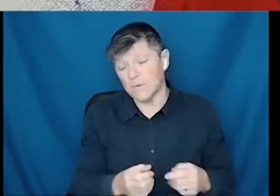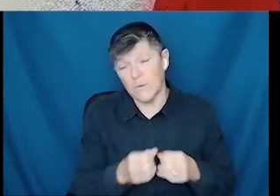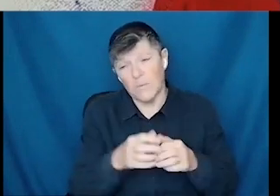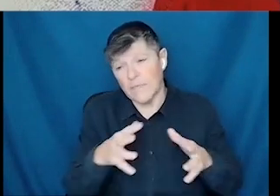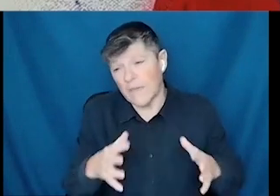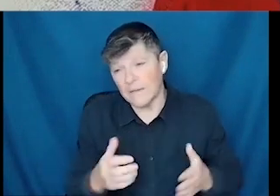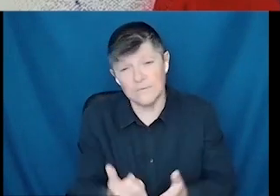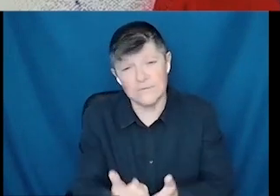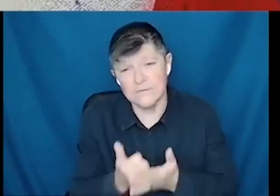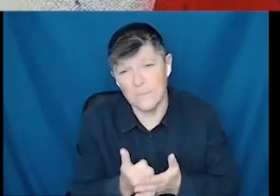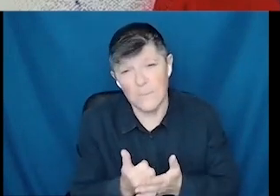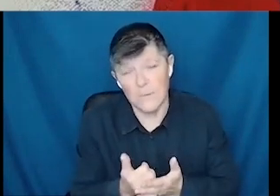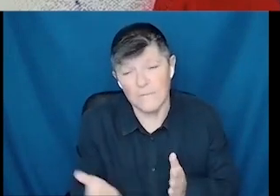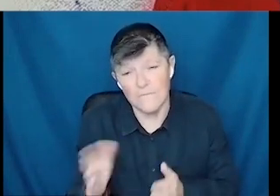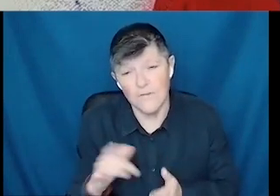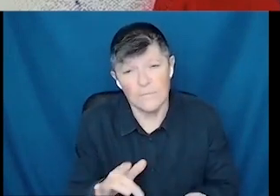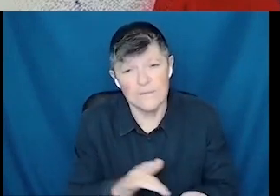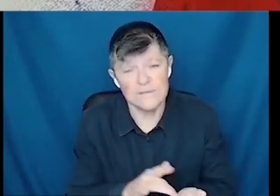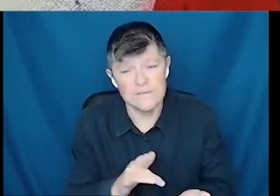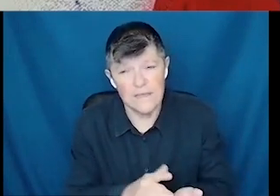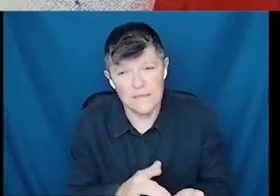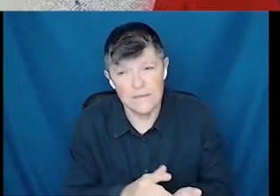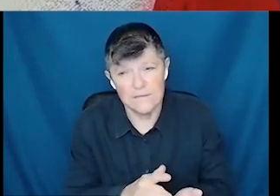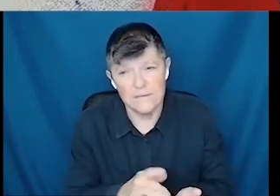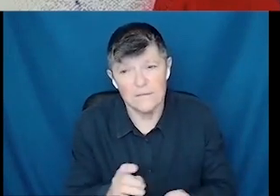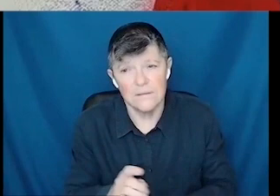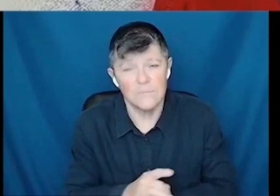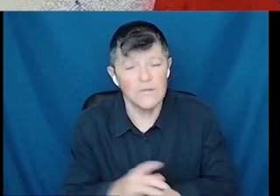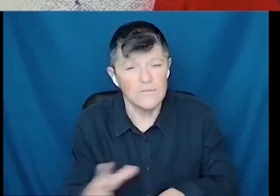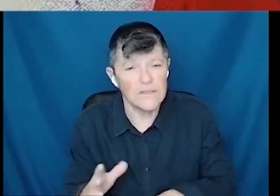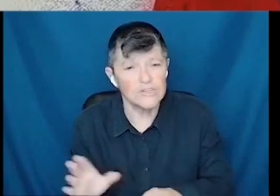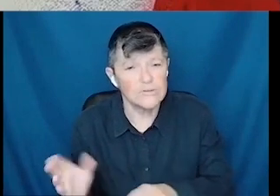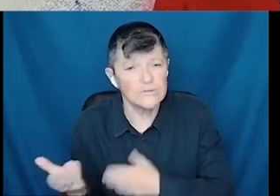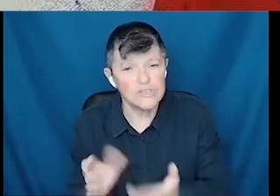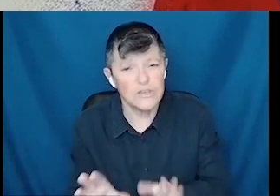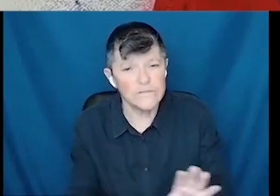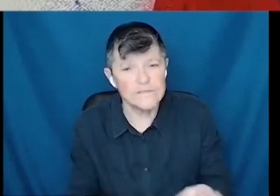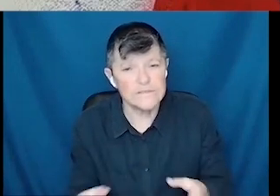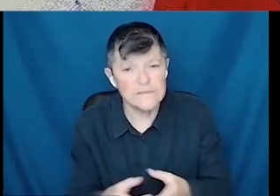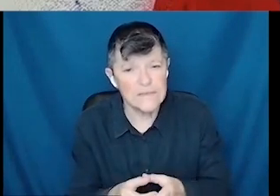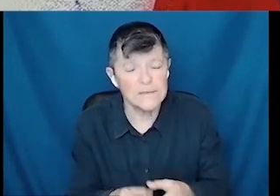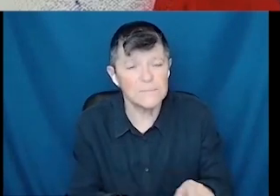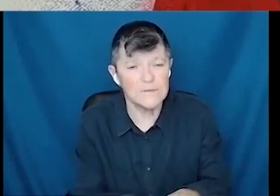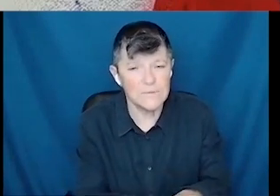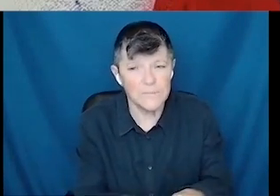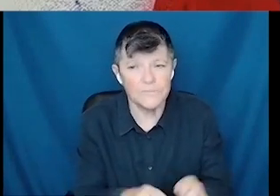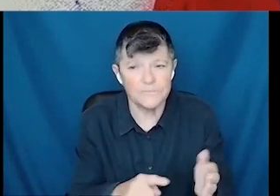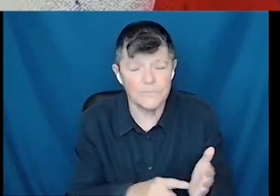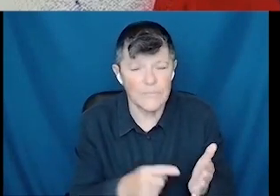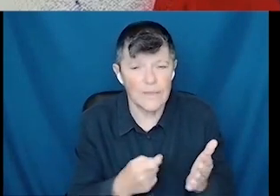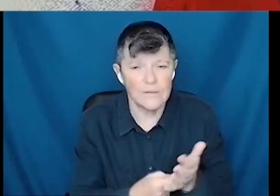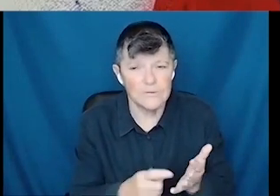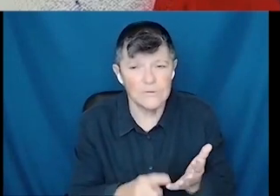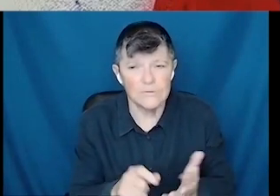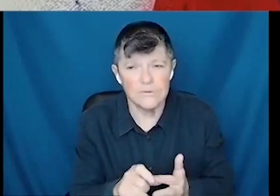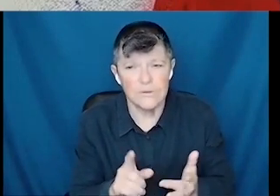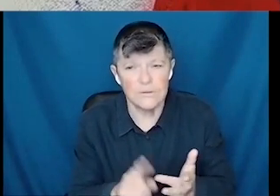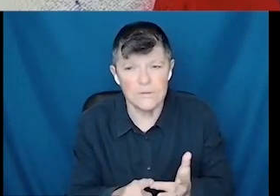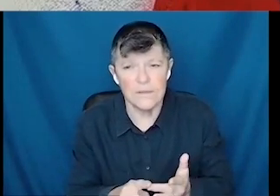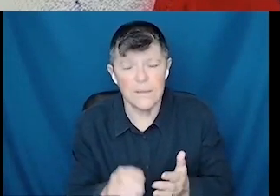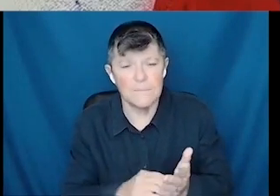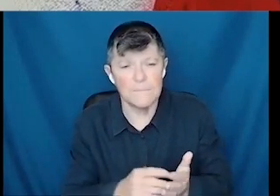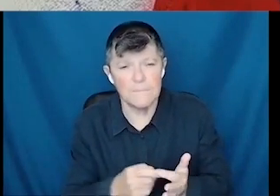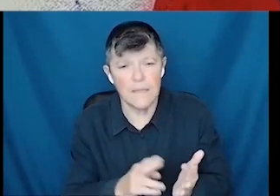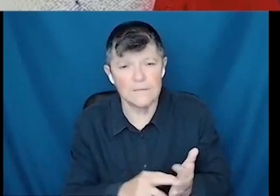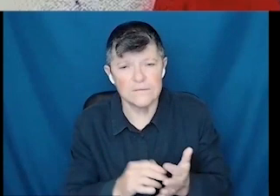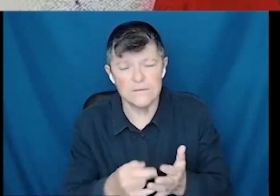support from our center professional services team as well. So there's Trudy Mensa, there's Ginny Elga, there's